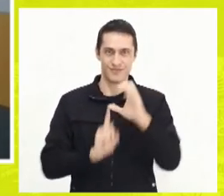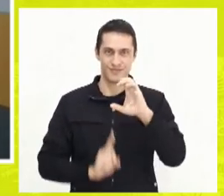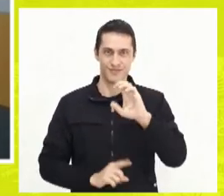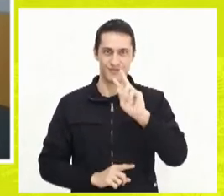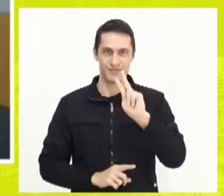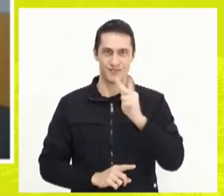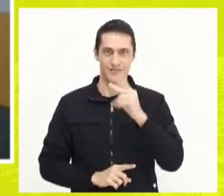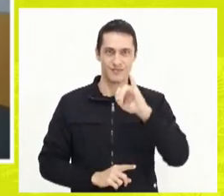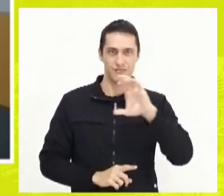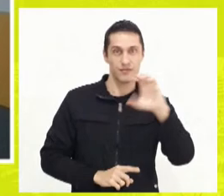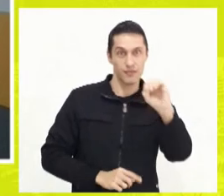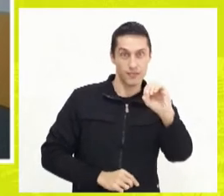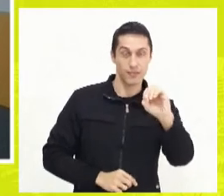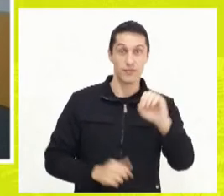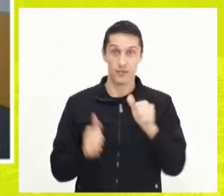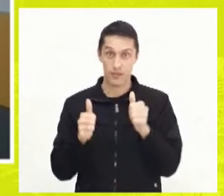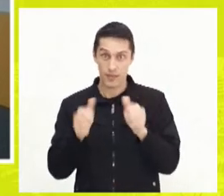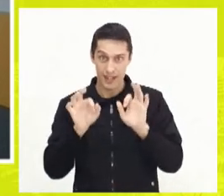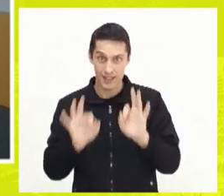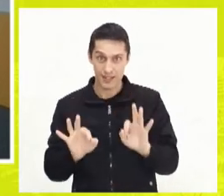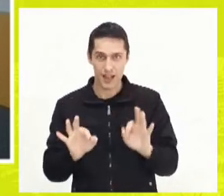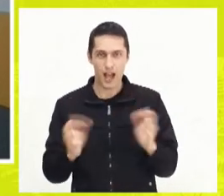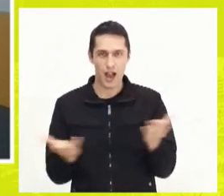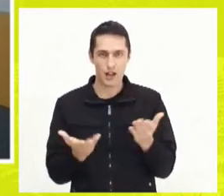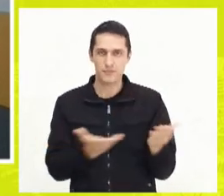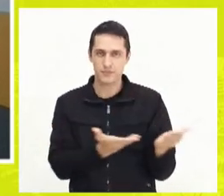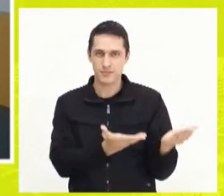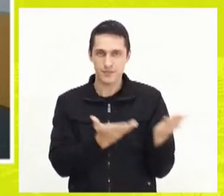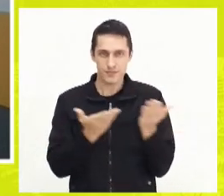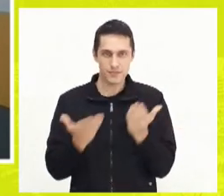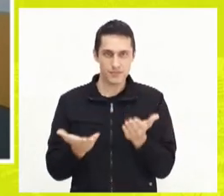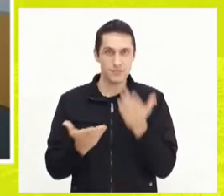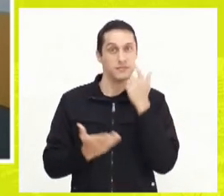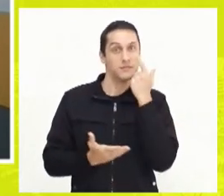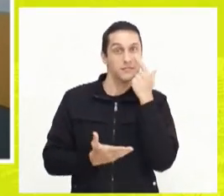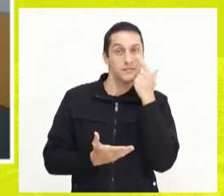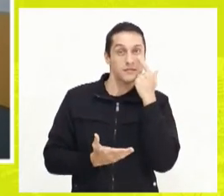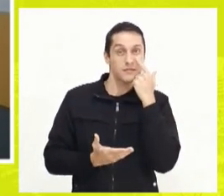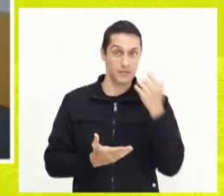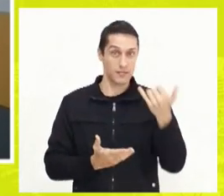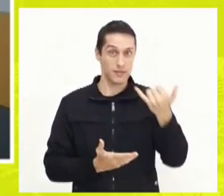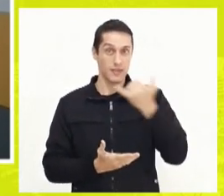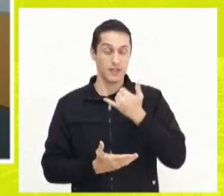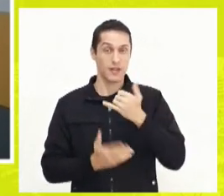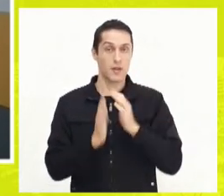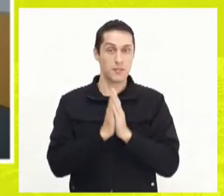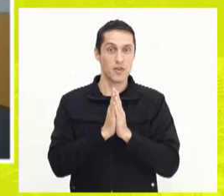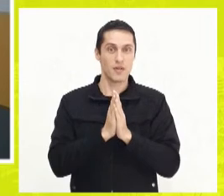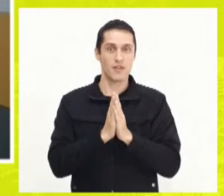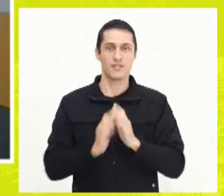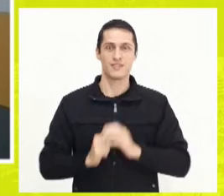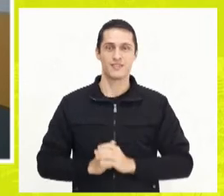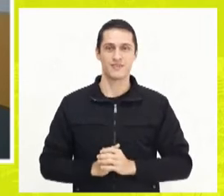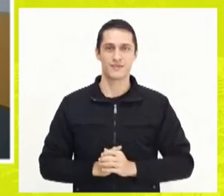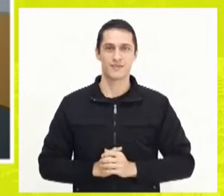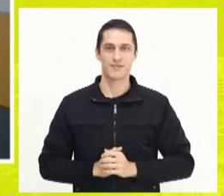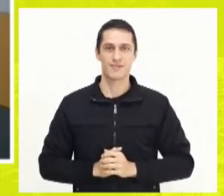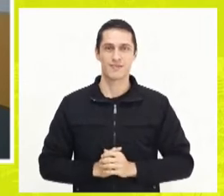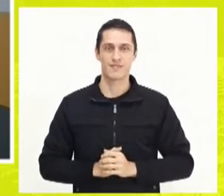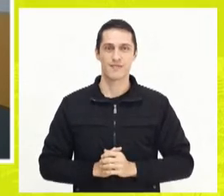me check now the floor uh the technical team let me know what's